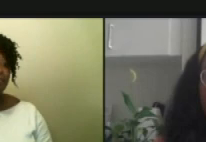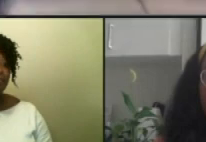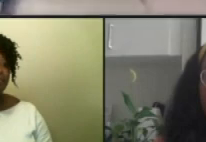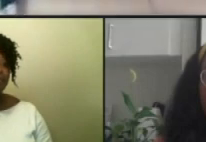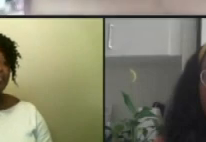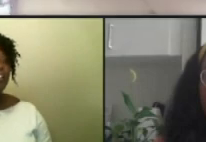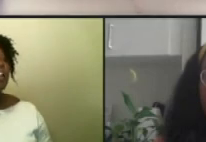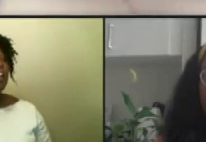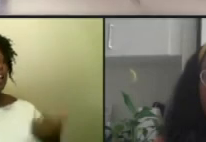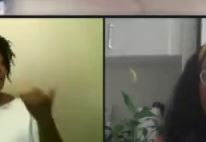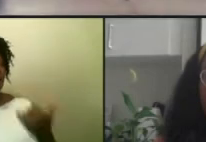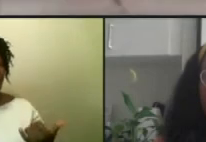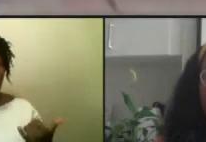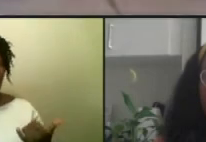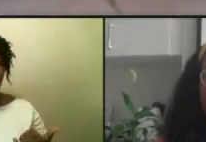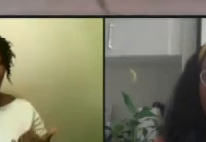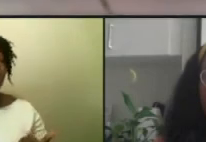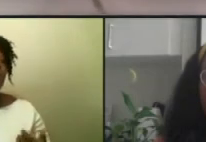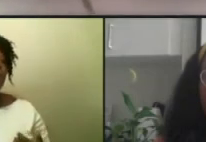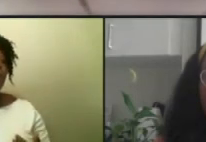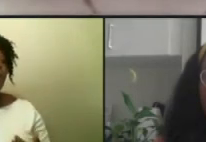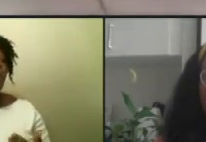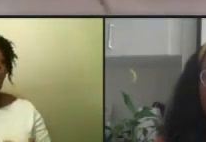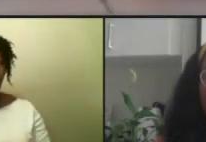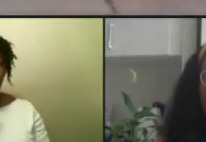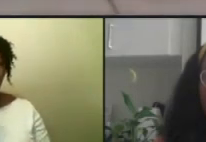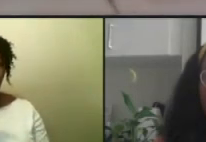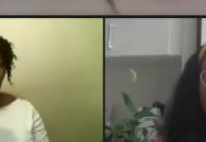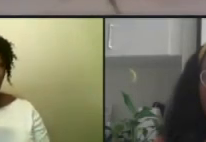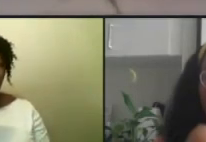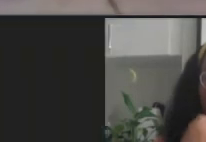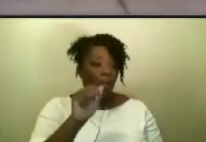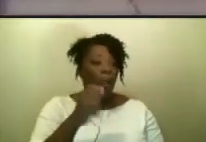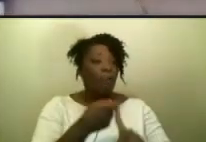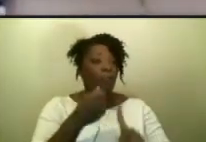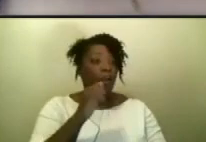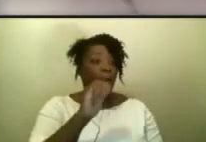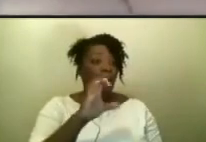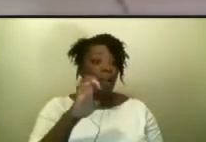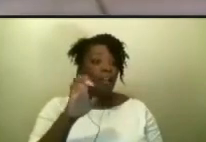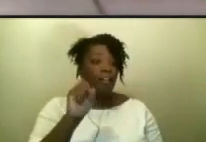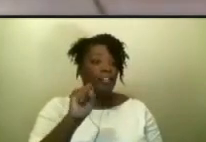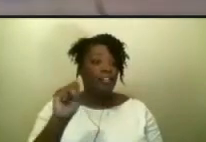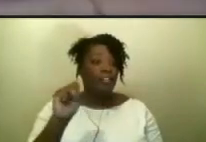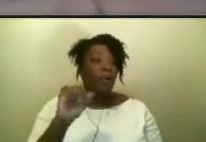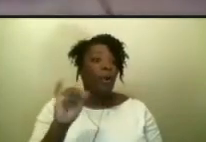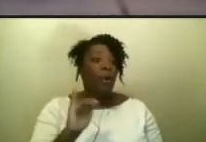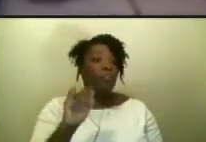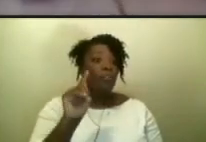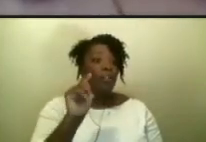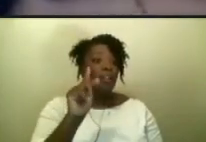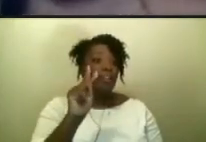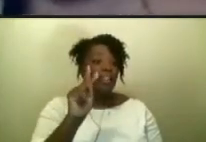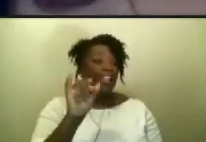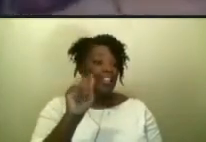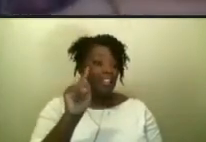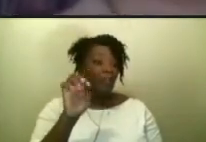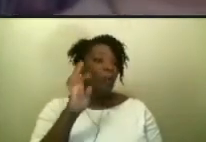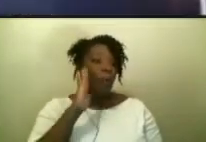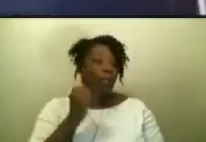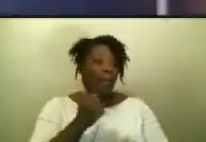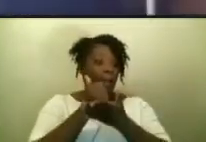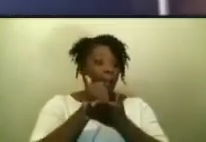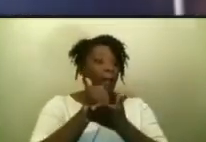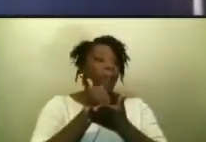Now moderating our sessions today will be Rima from Access and Sadie Sar. I will turn it over to Rima.